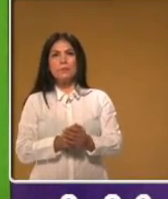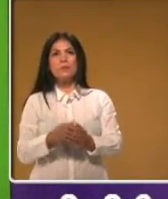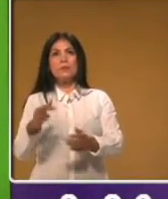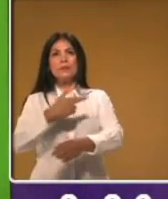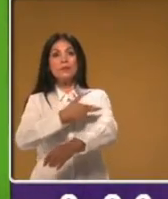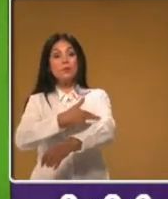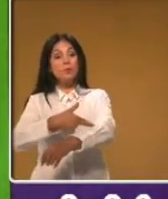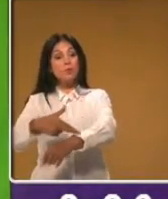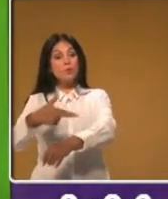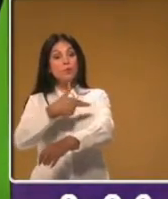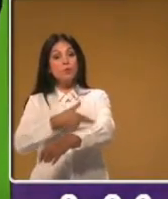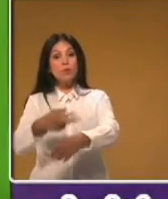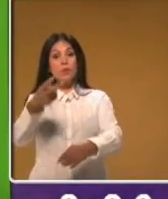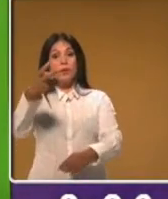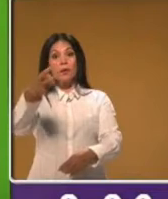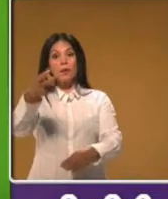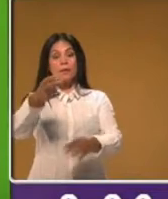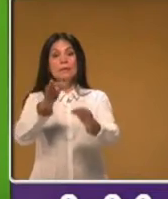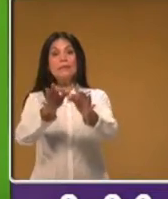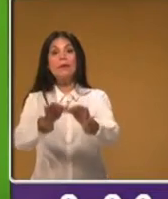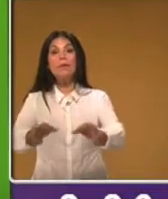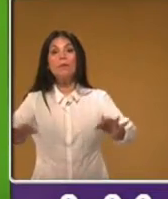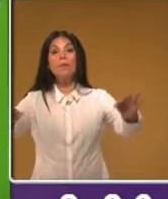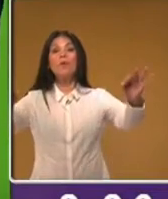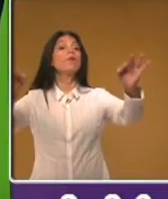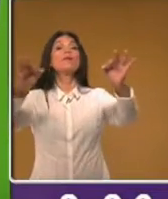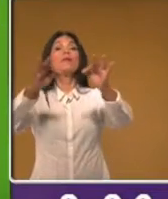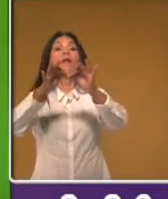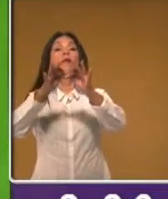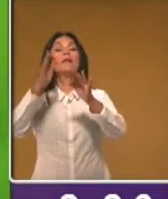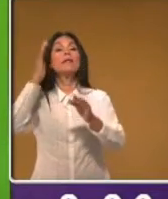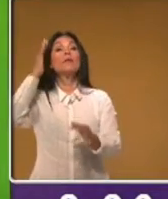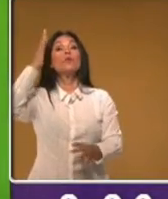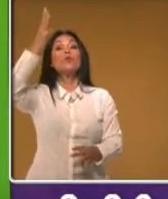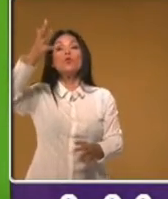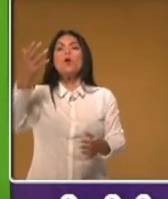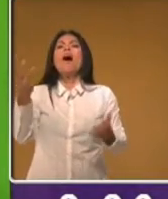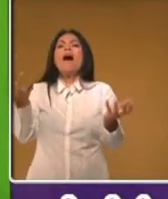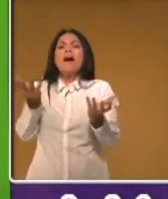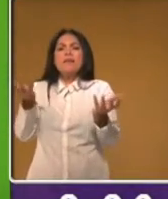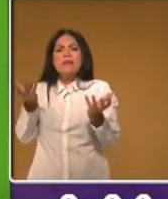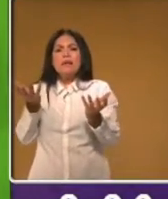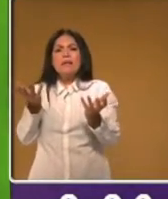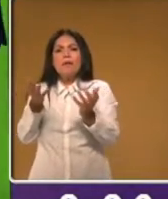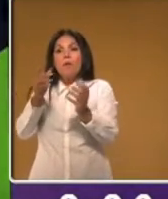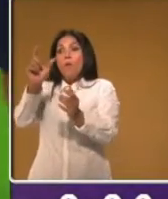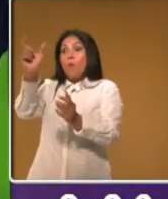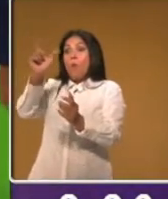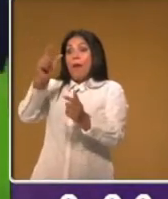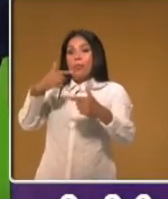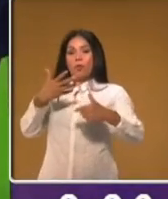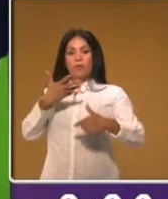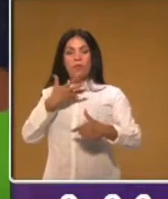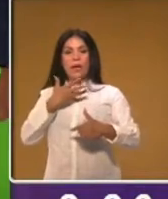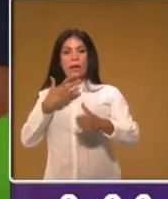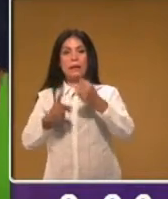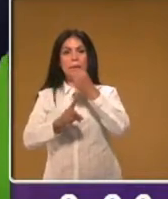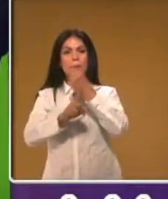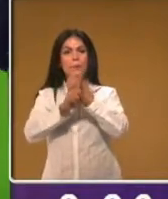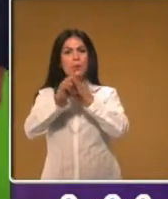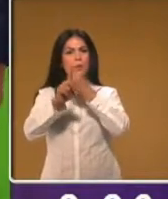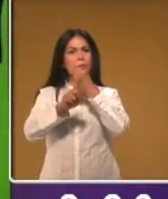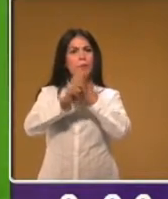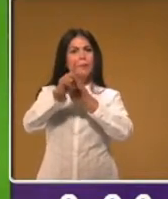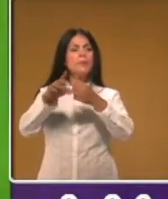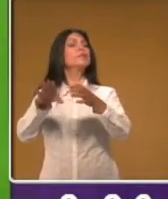the solution, very important, it's gonna be a future action. Number five, it's kind of obvious. This restaurant is